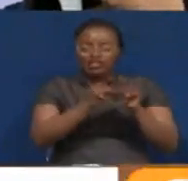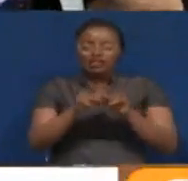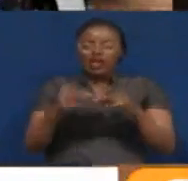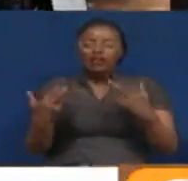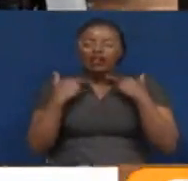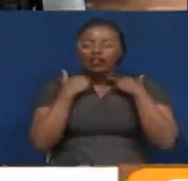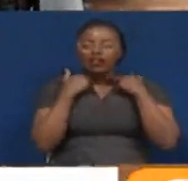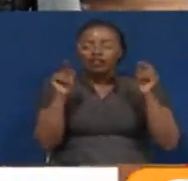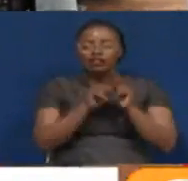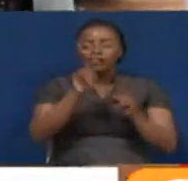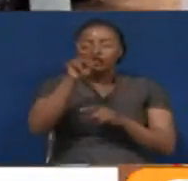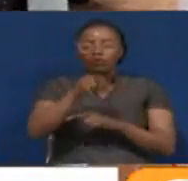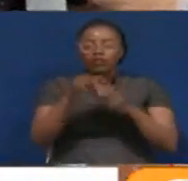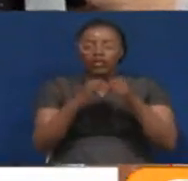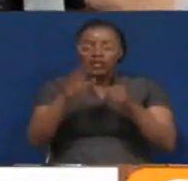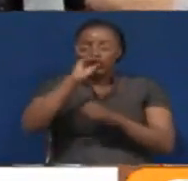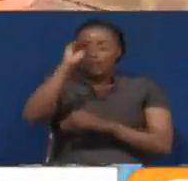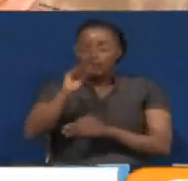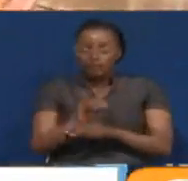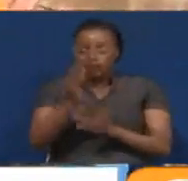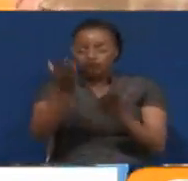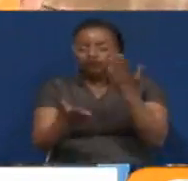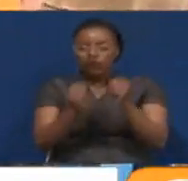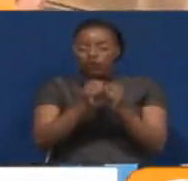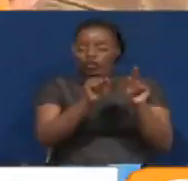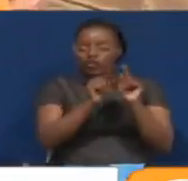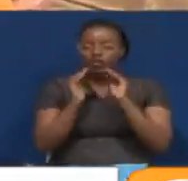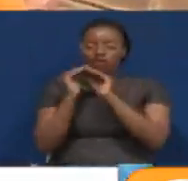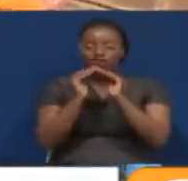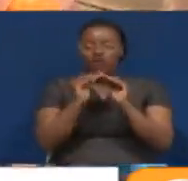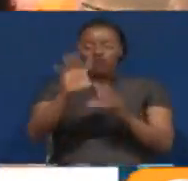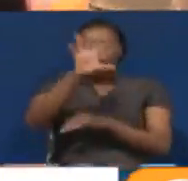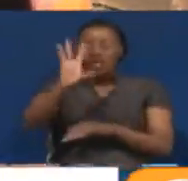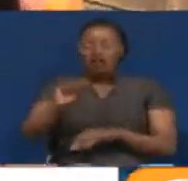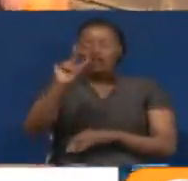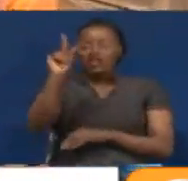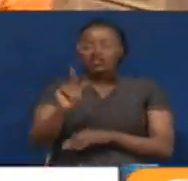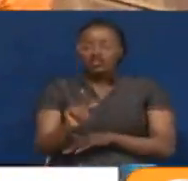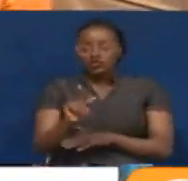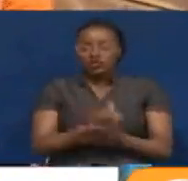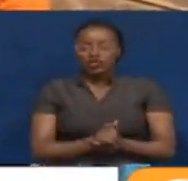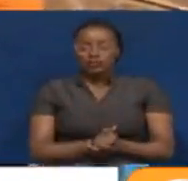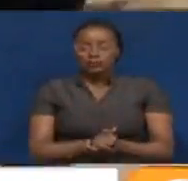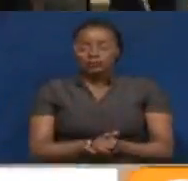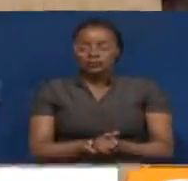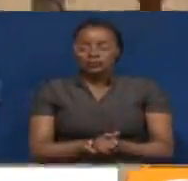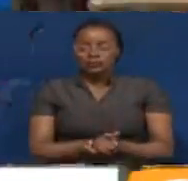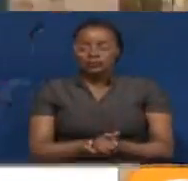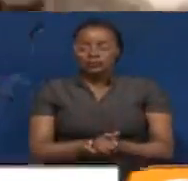lagging behind at 2.8% compared to its peers in the African region.